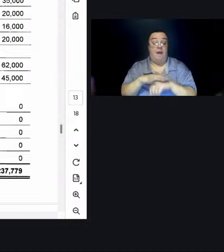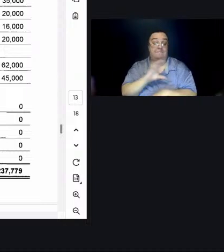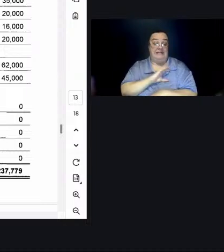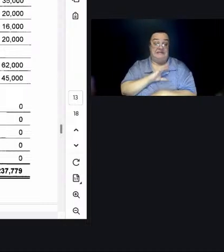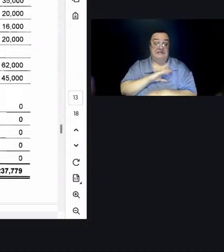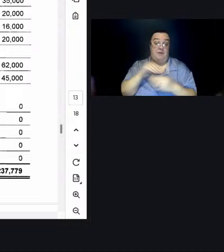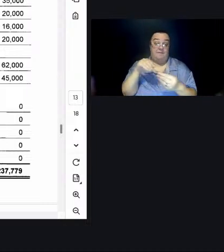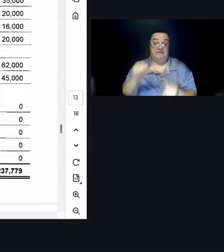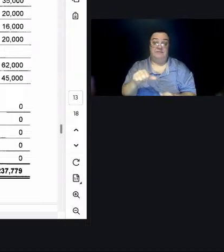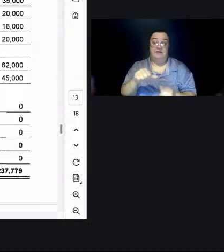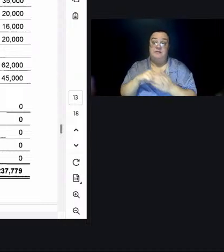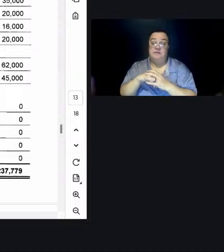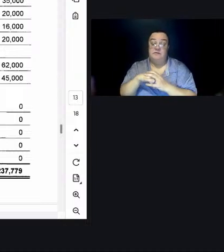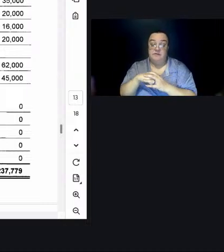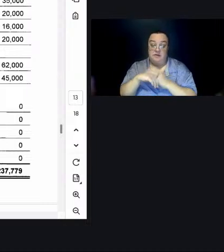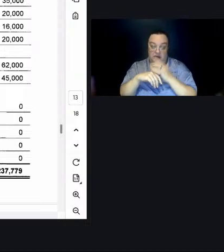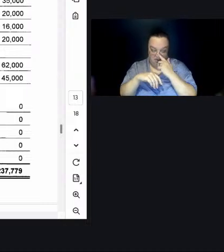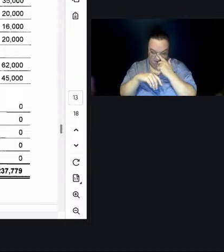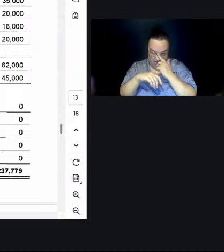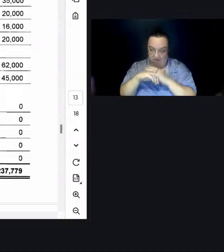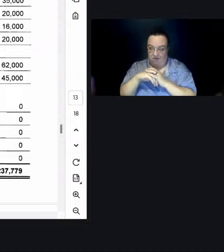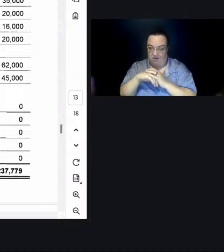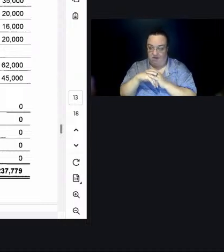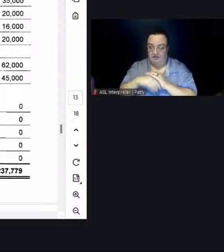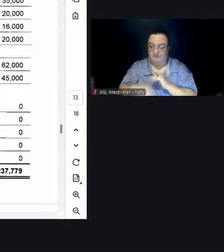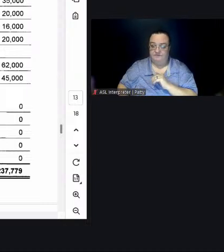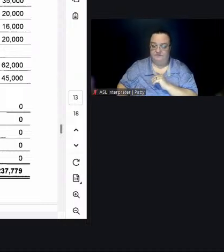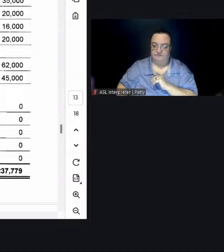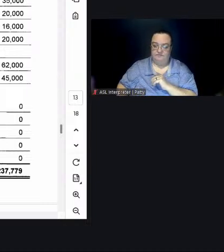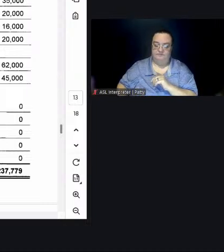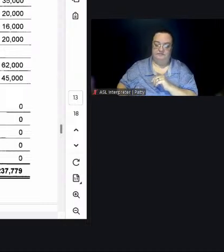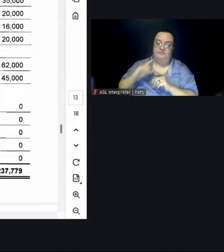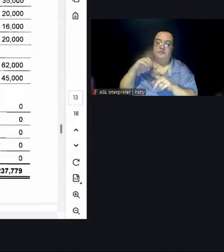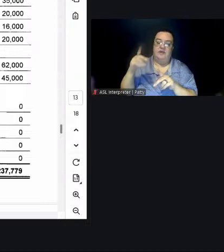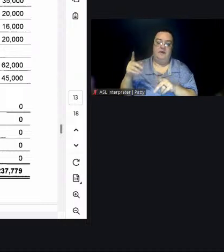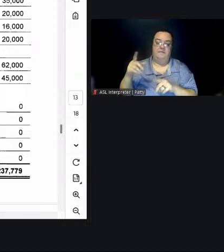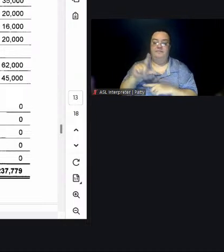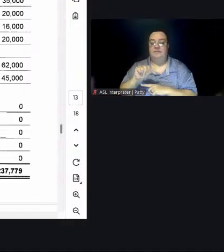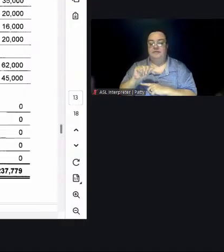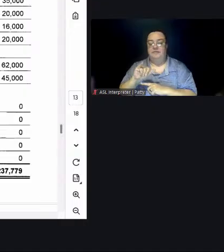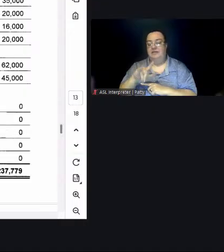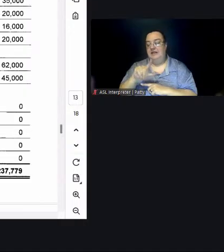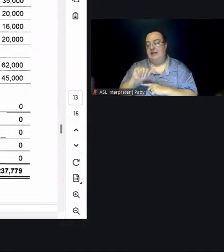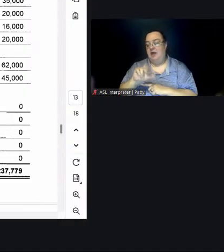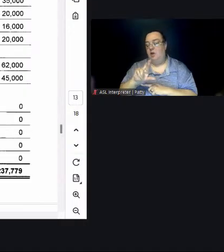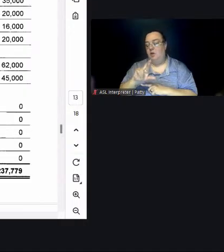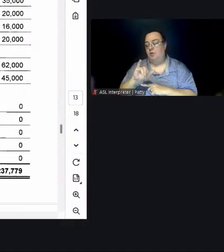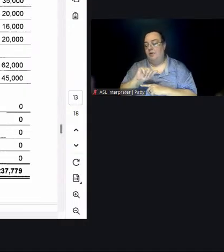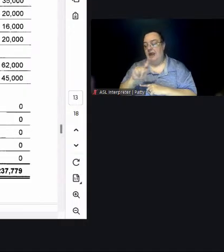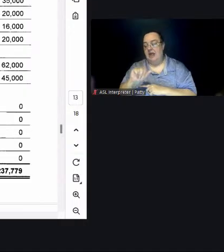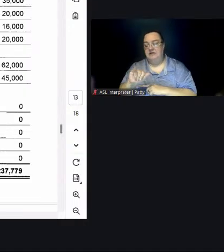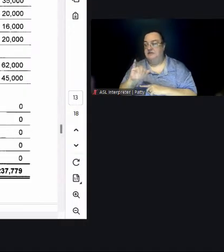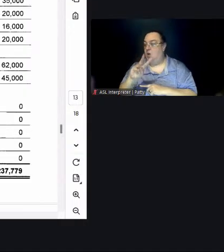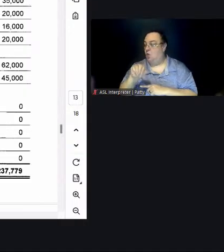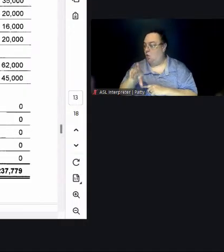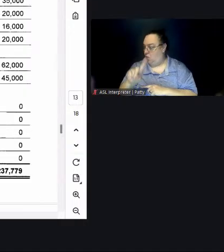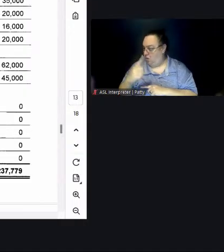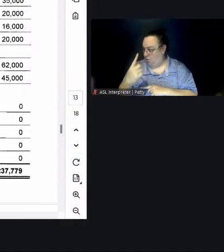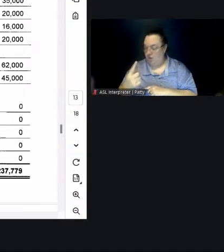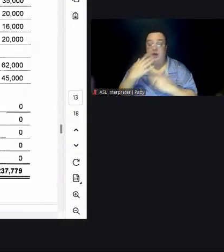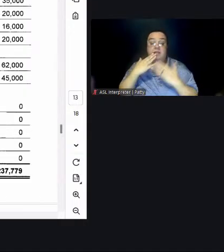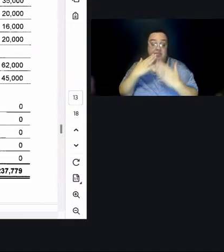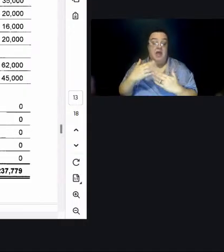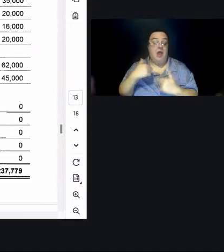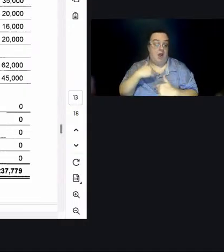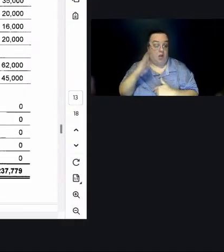Yeah, I'm providing free personal. Yes, Leila Riazi, Ward 1. Thank you. What I very much